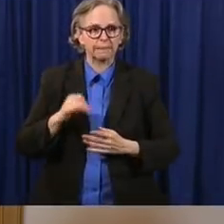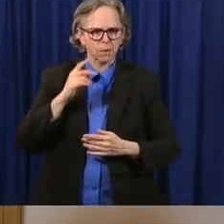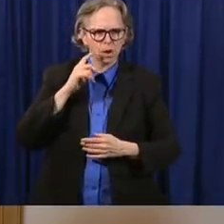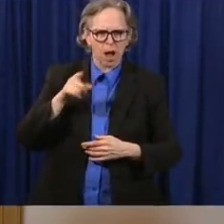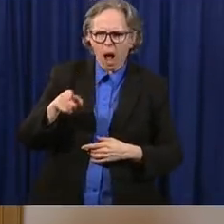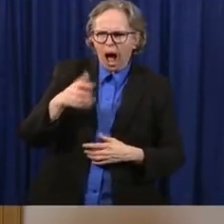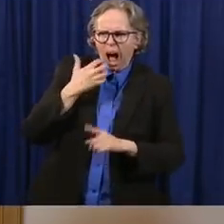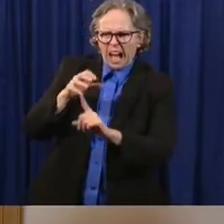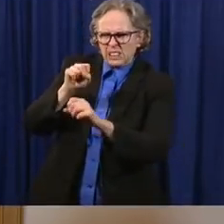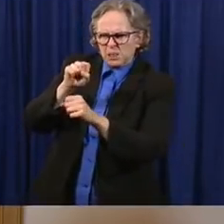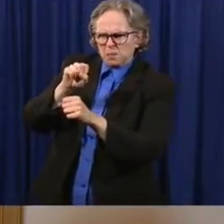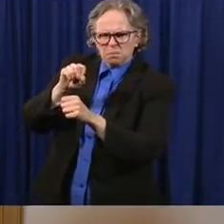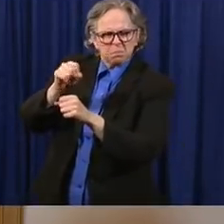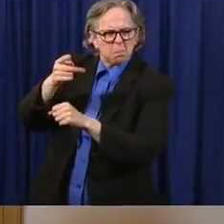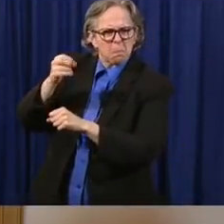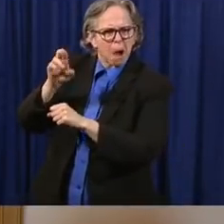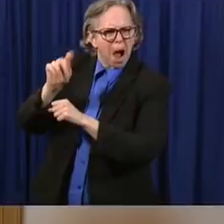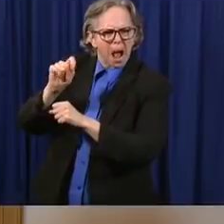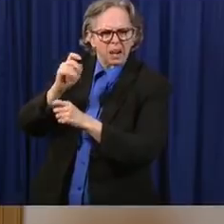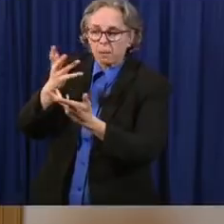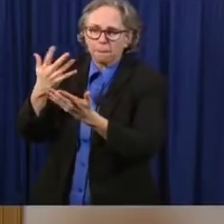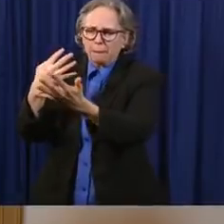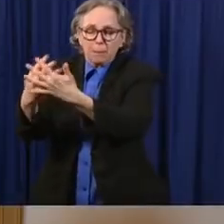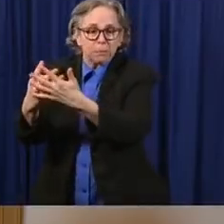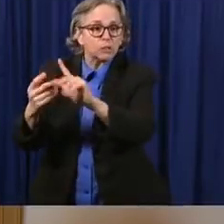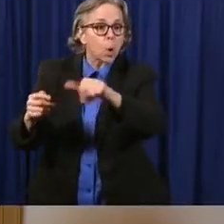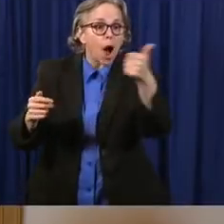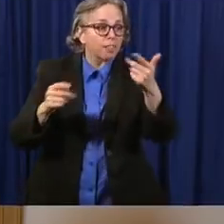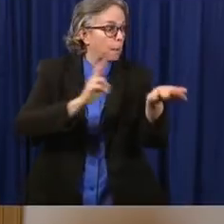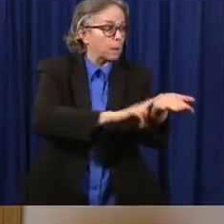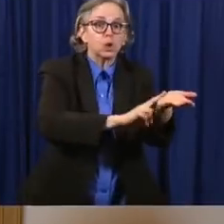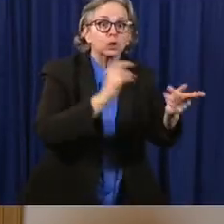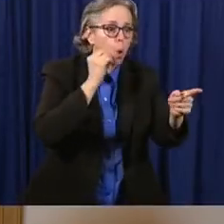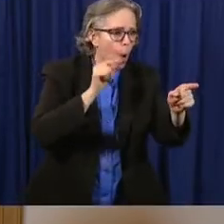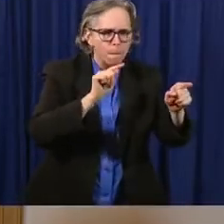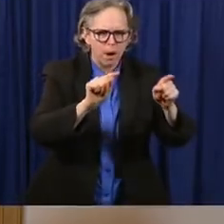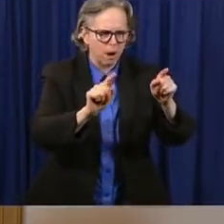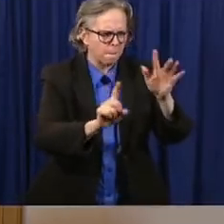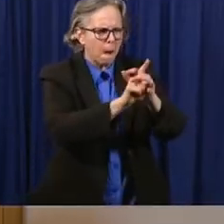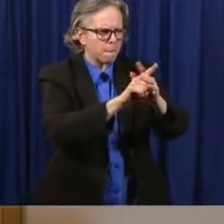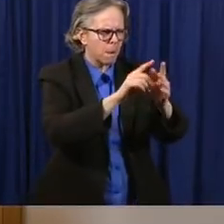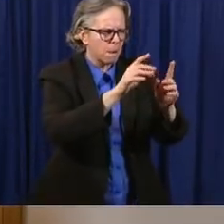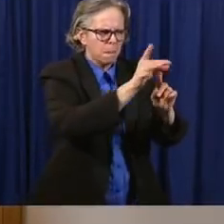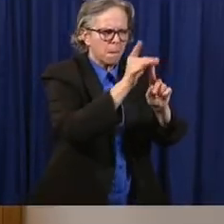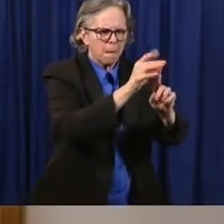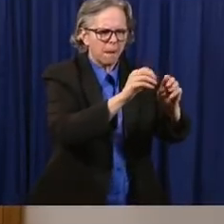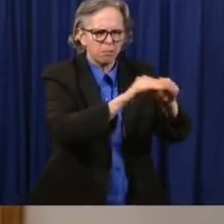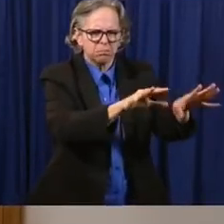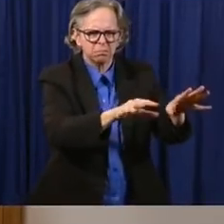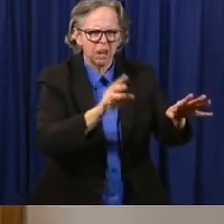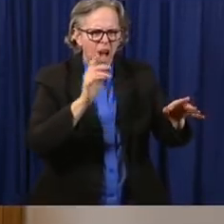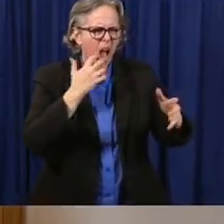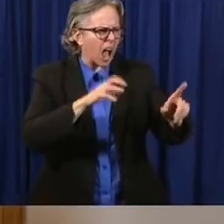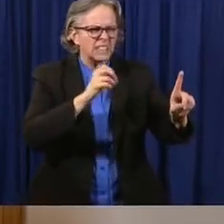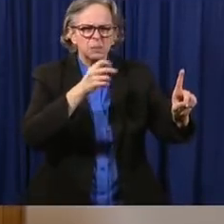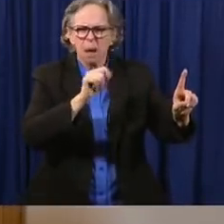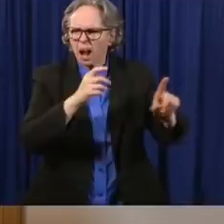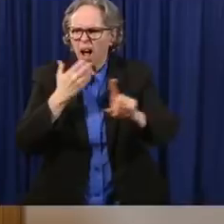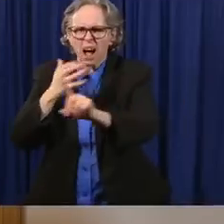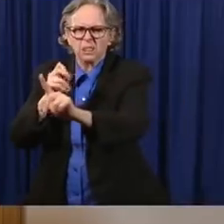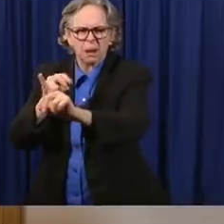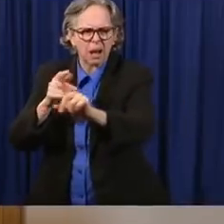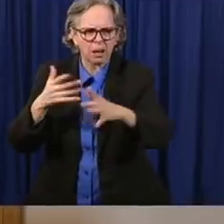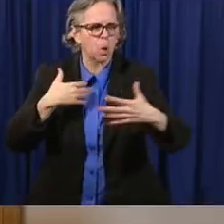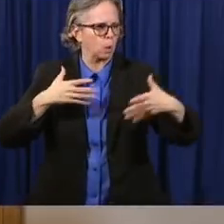spot is in a nursing home or whether that hot spot is in a prison. These are things that keep us awake at night. These are